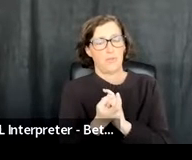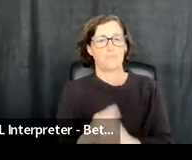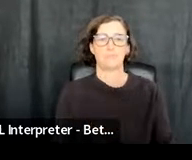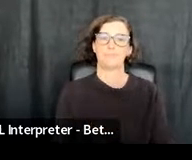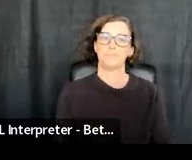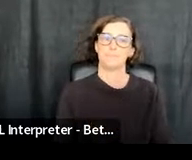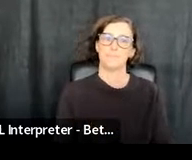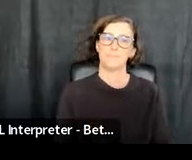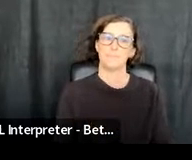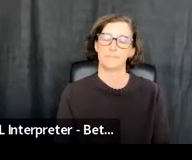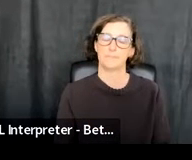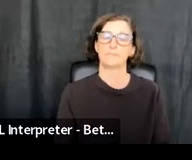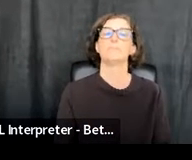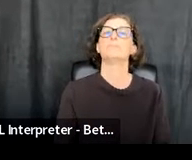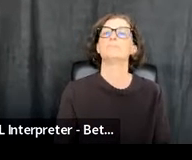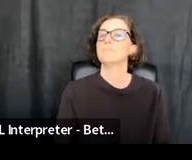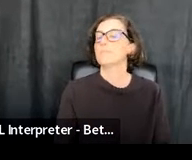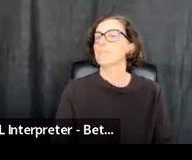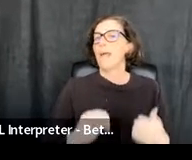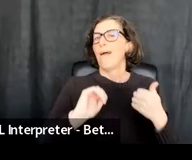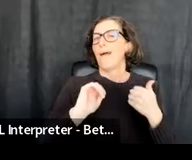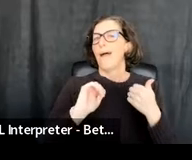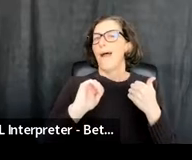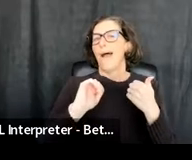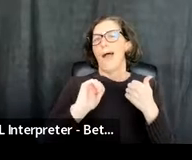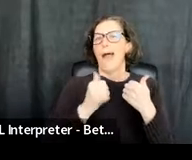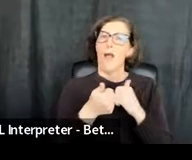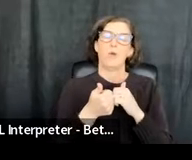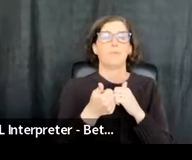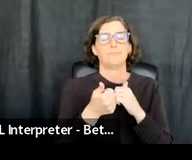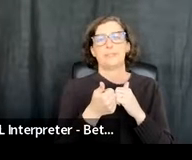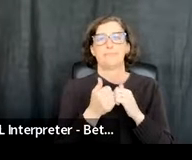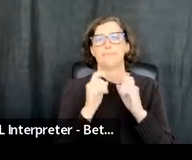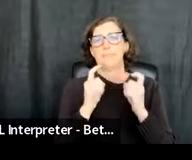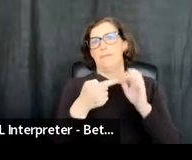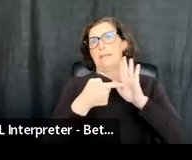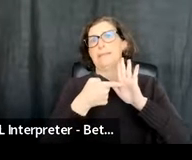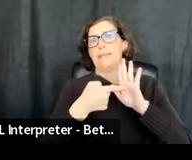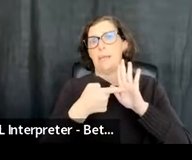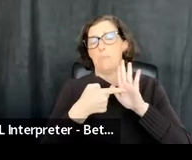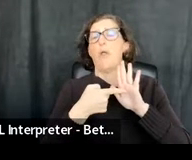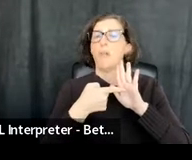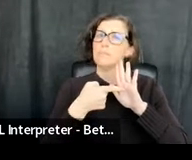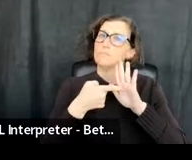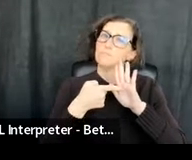Kind of the best way to illustrate some of these skill sets is kind of walk through some of these examples.